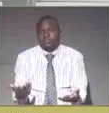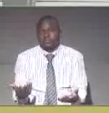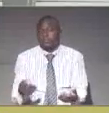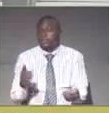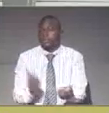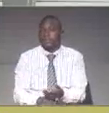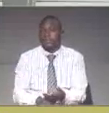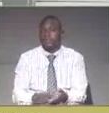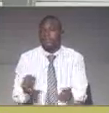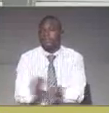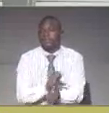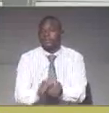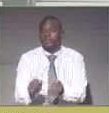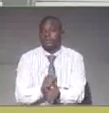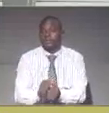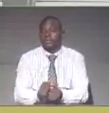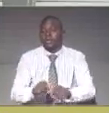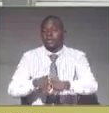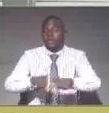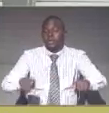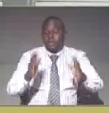It gets contaminated at the bench.